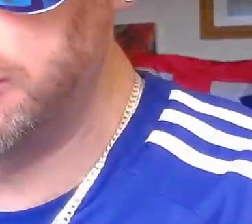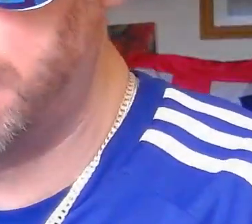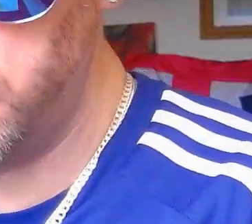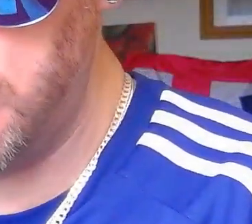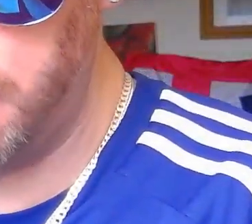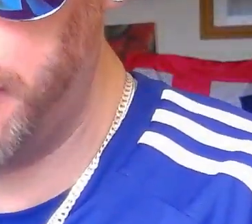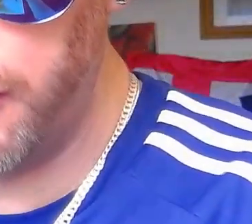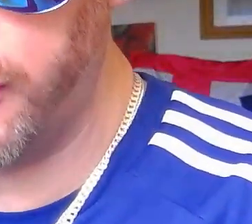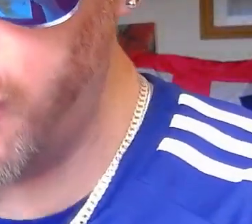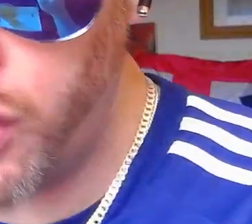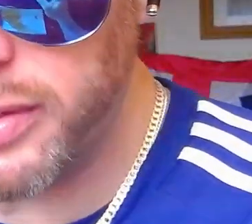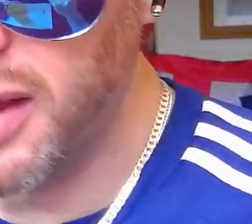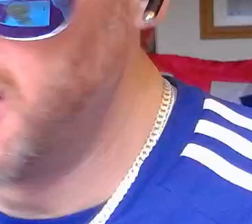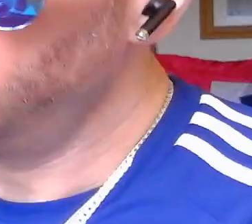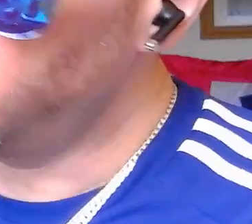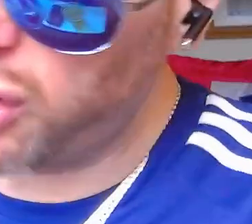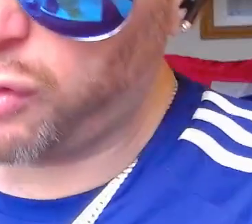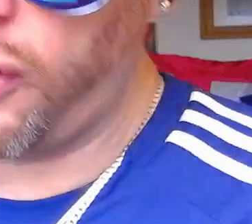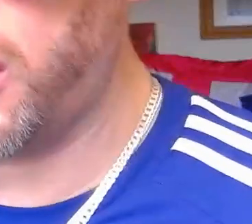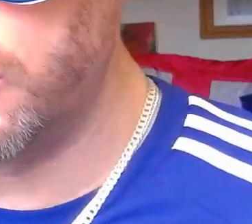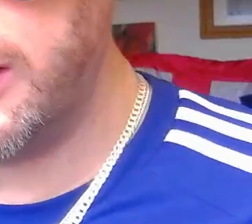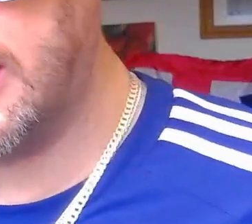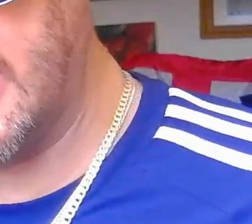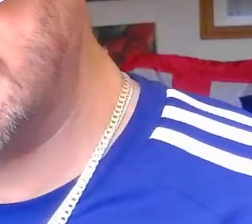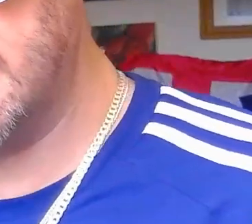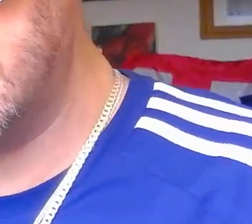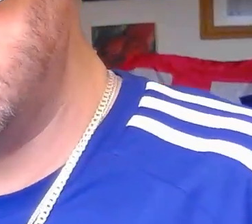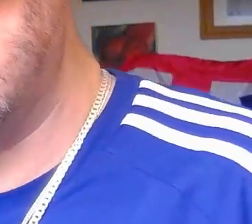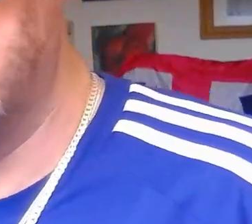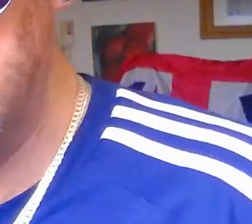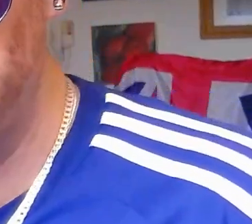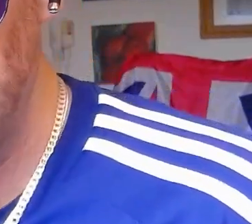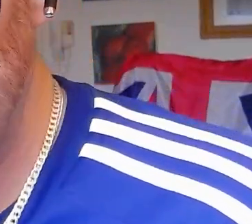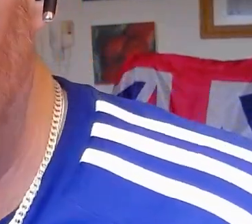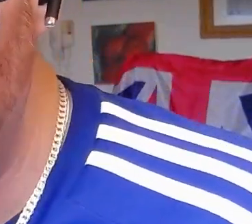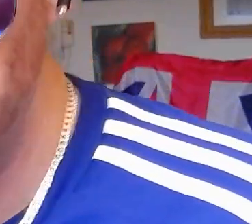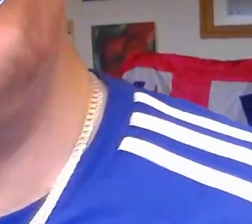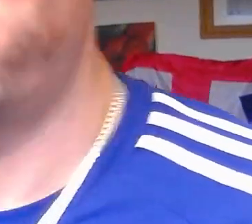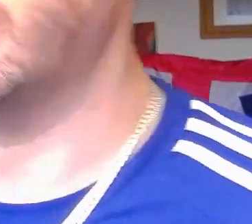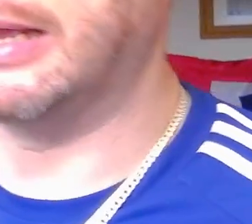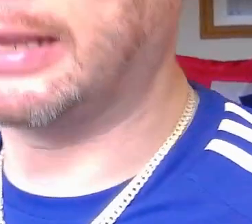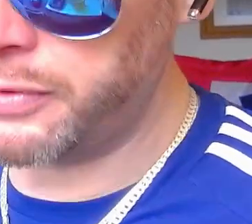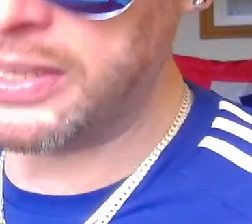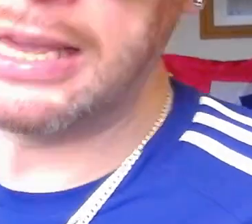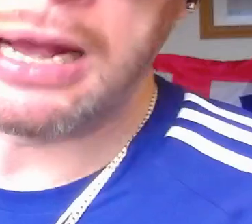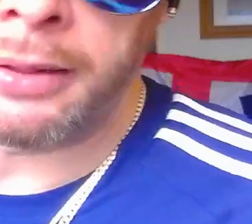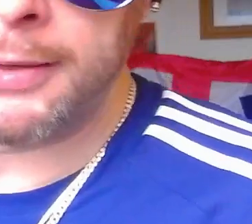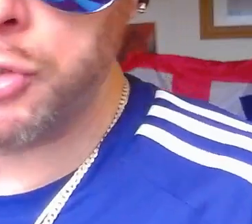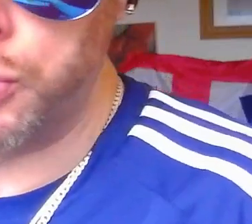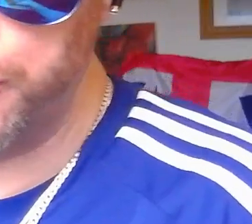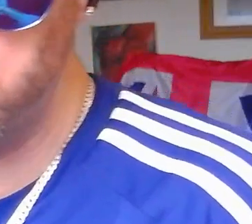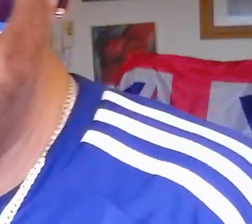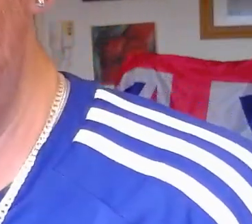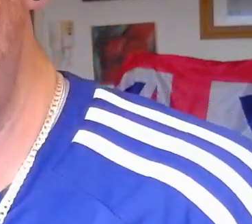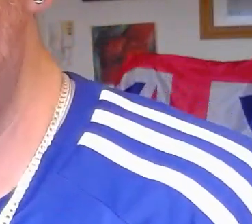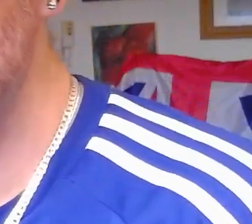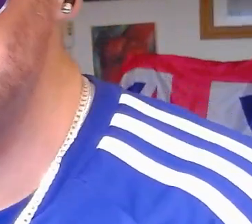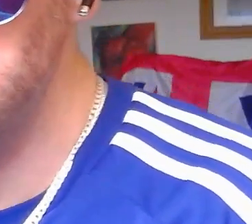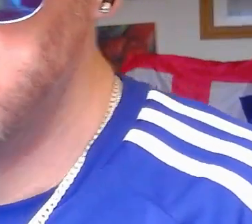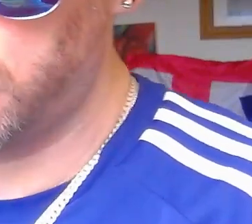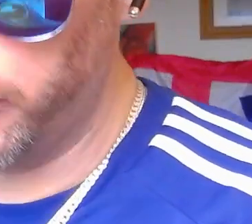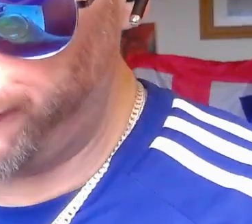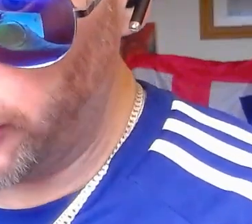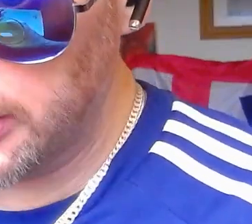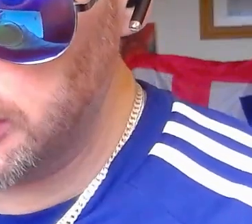If somebody wants you to believe in God, a good fucking way of getting that is to make you believe in the devil. Give you Alex Jones,